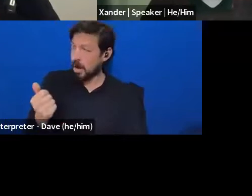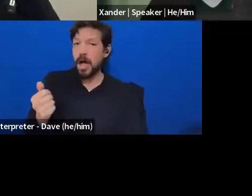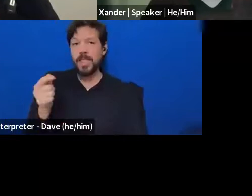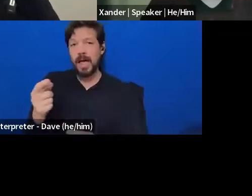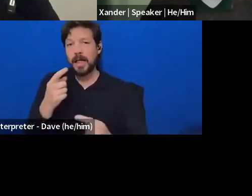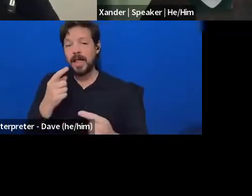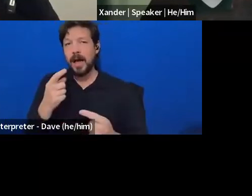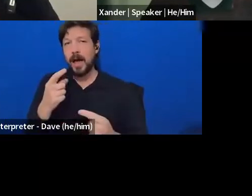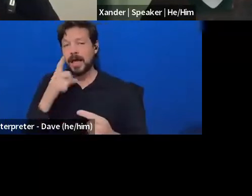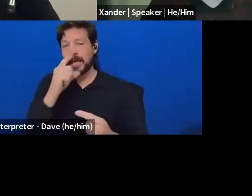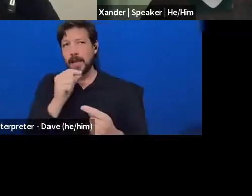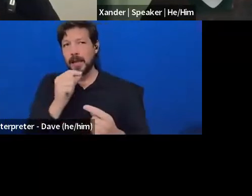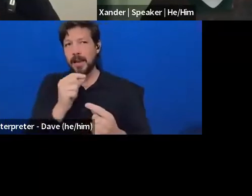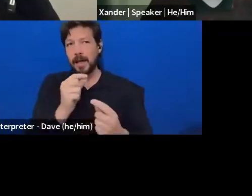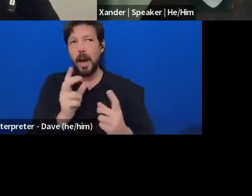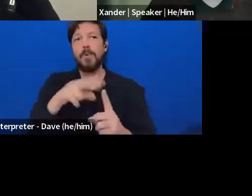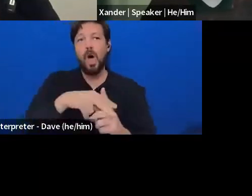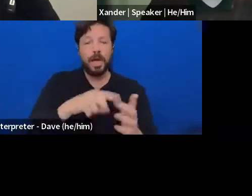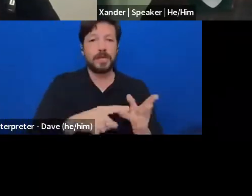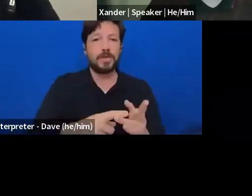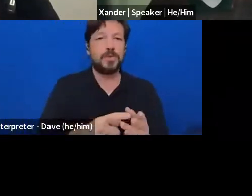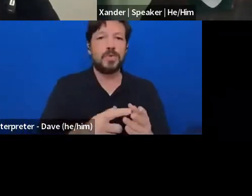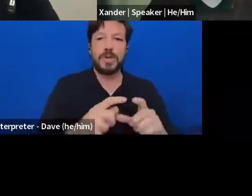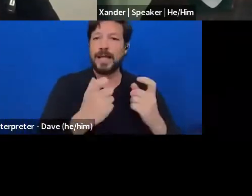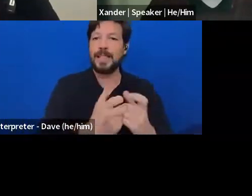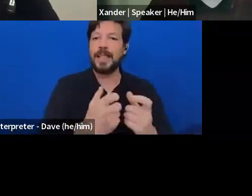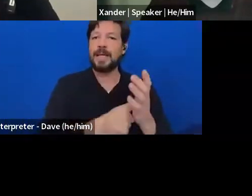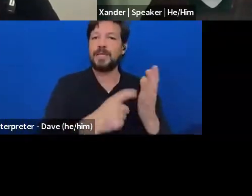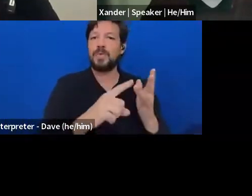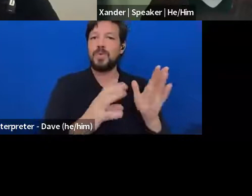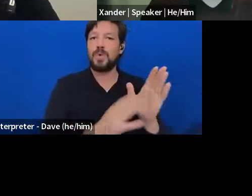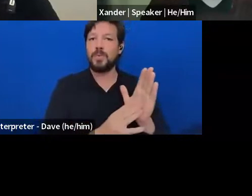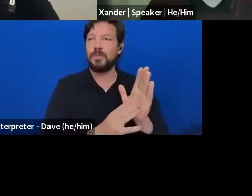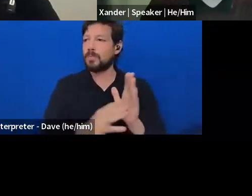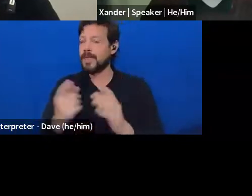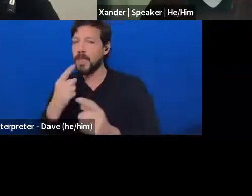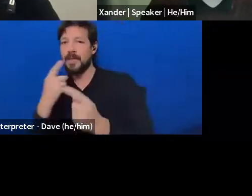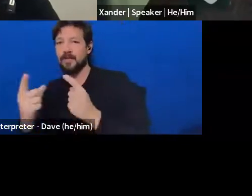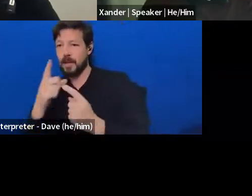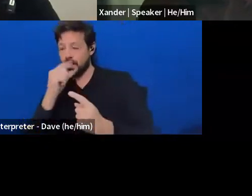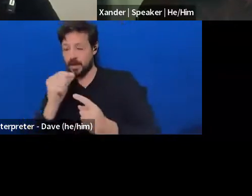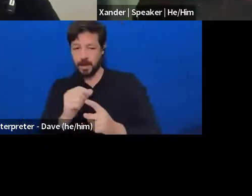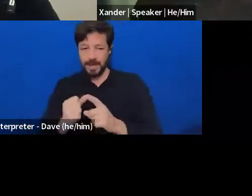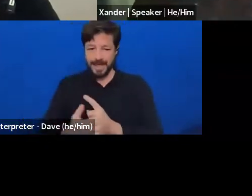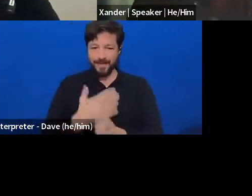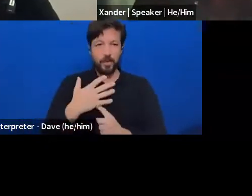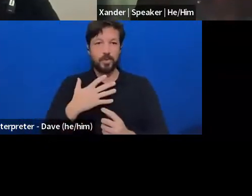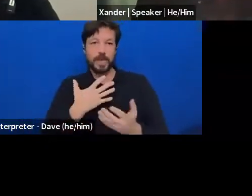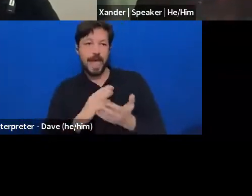classroom setting so that they can feel included in the classroom setting as well. And if we